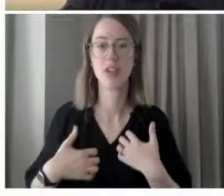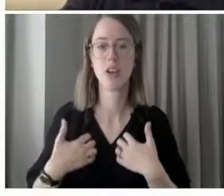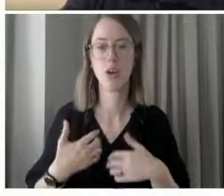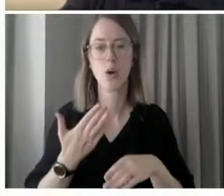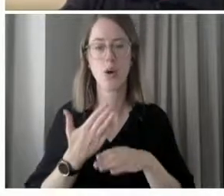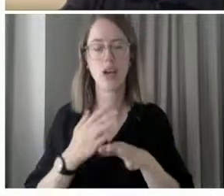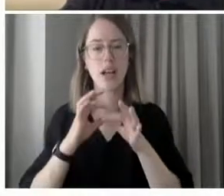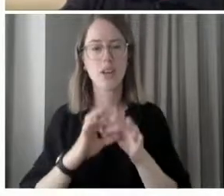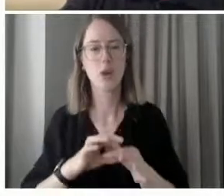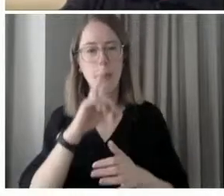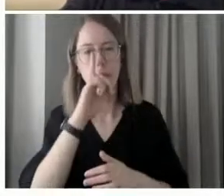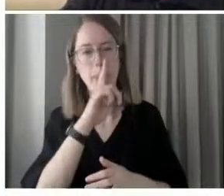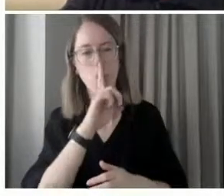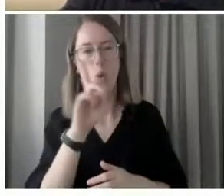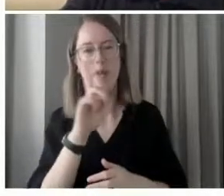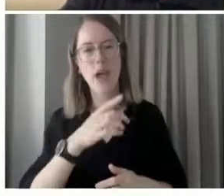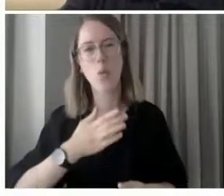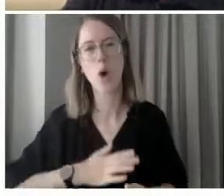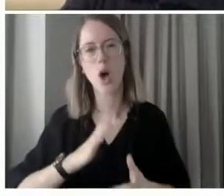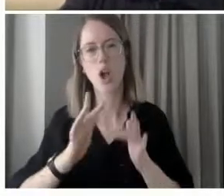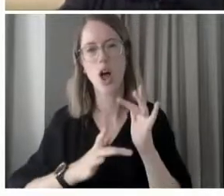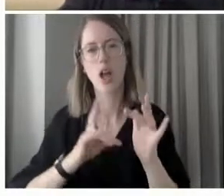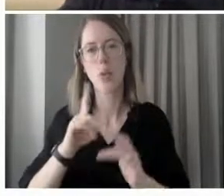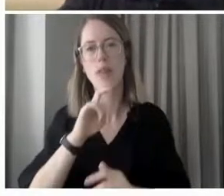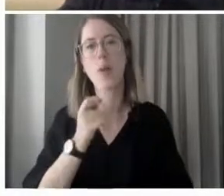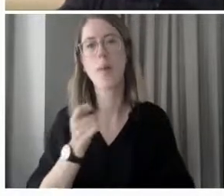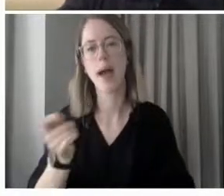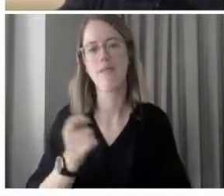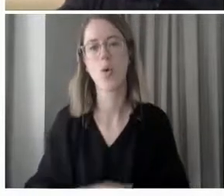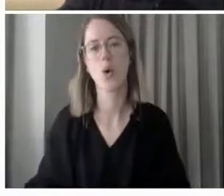people want from online and what they're willing to pay for.